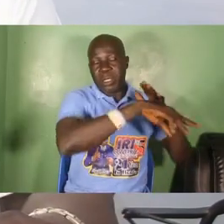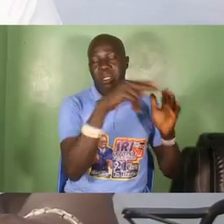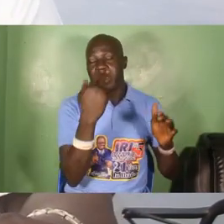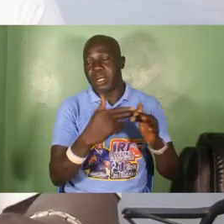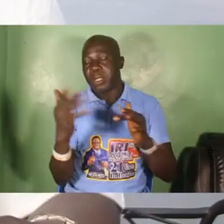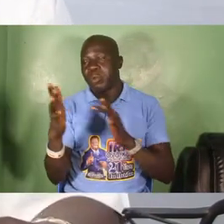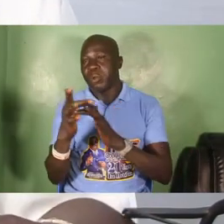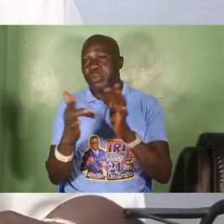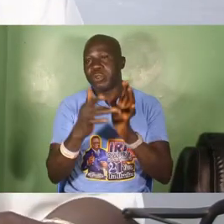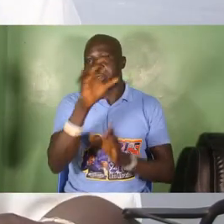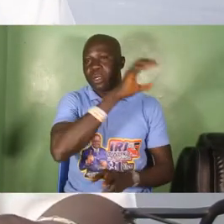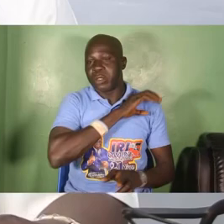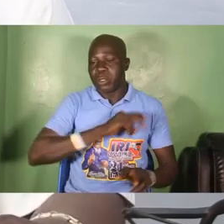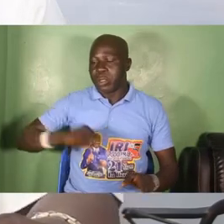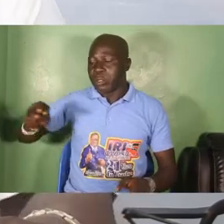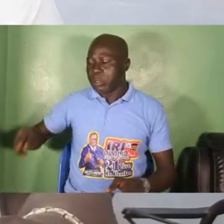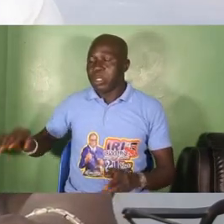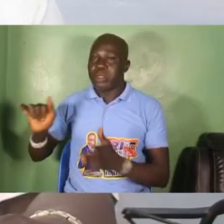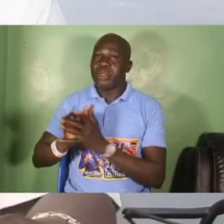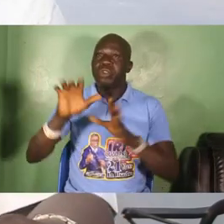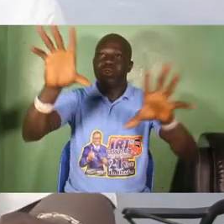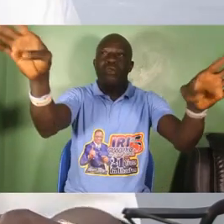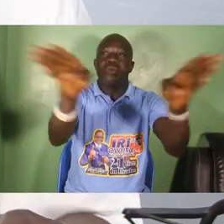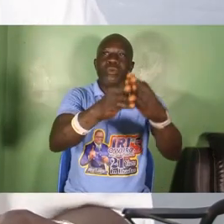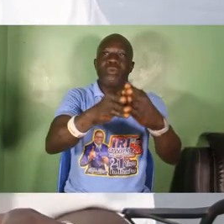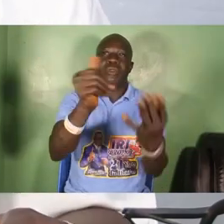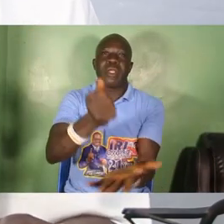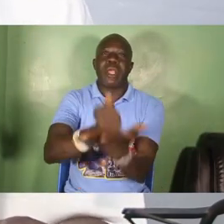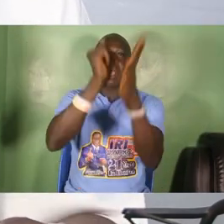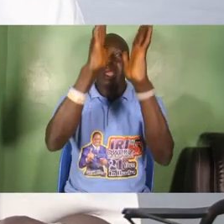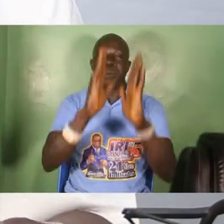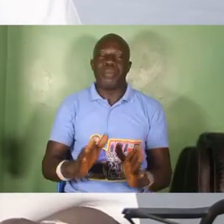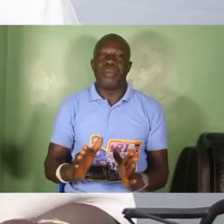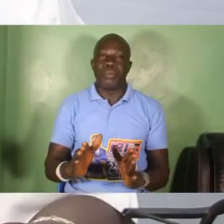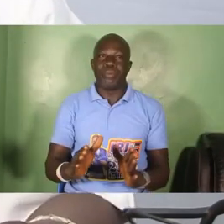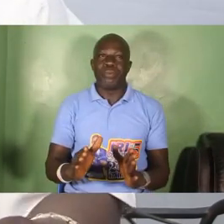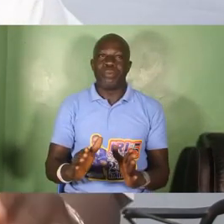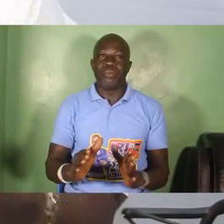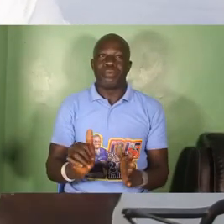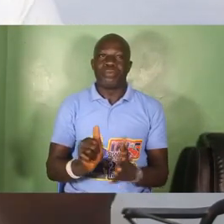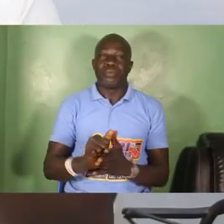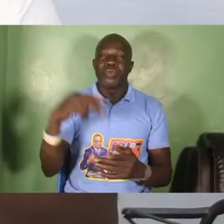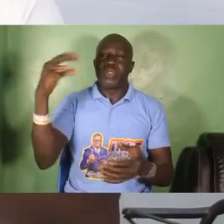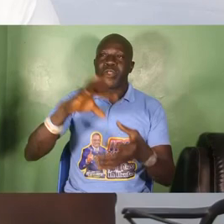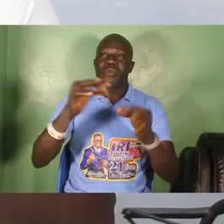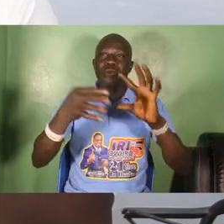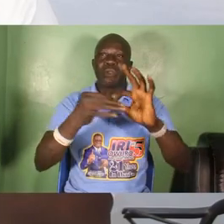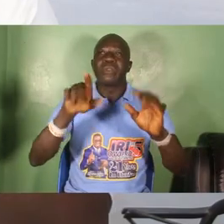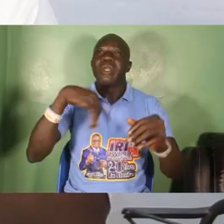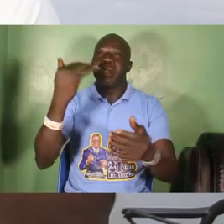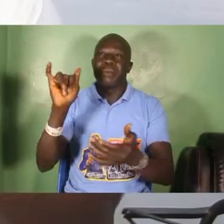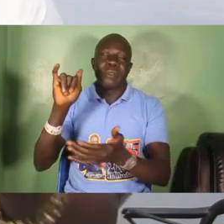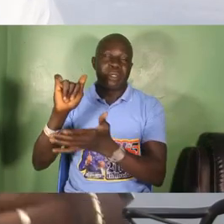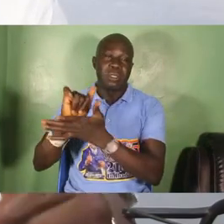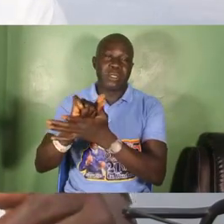oruko Jesus ti Nazareth. In the name of Jesus Christ of Nazareth. Wa kan ranlowo. You receive help. Emi yen so fun mi pe. That spirit